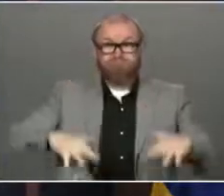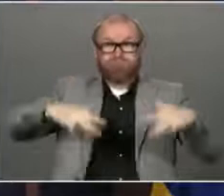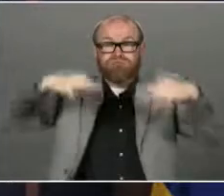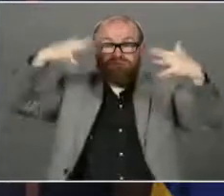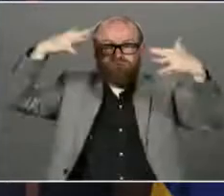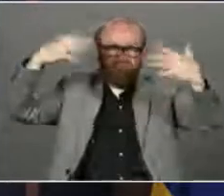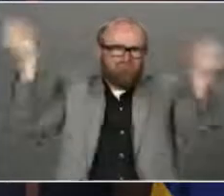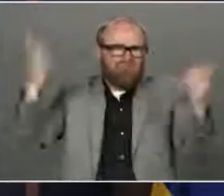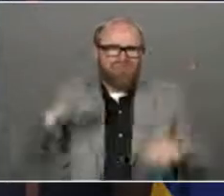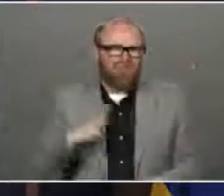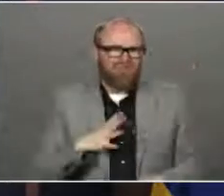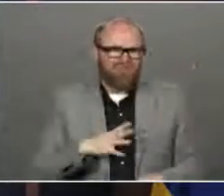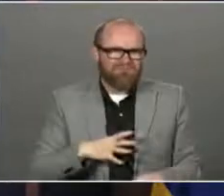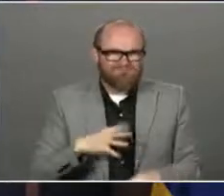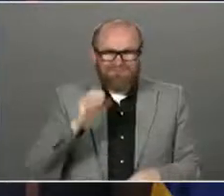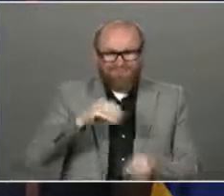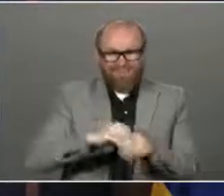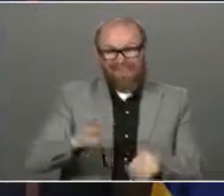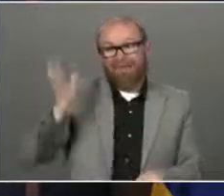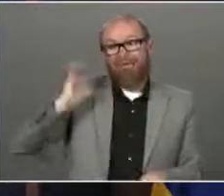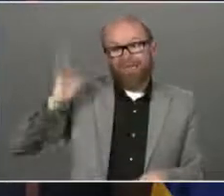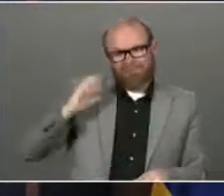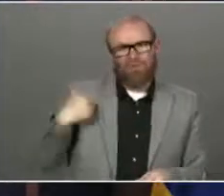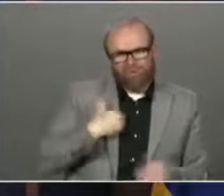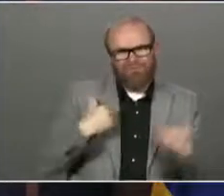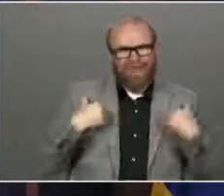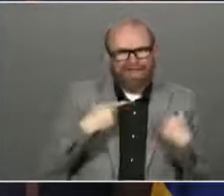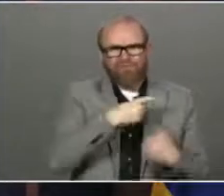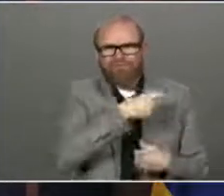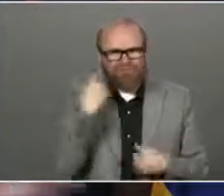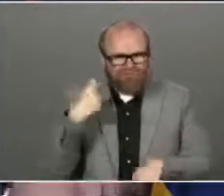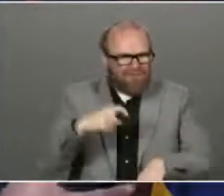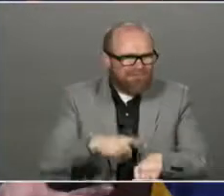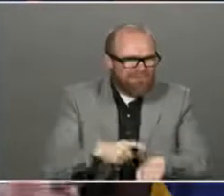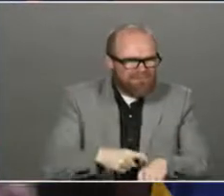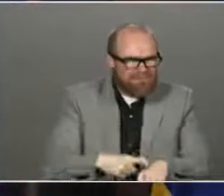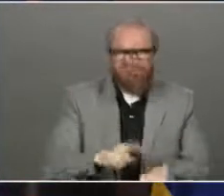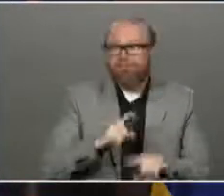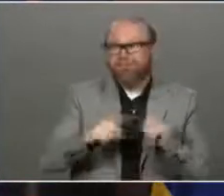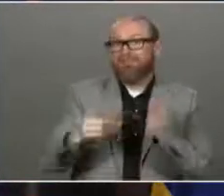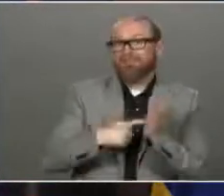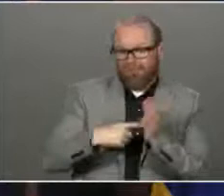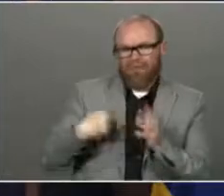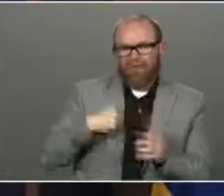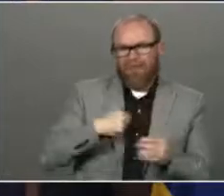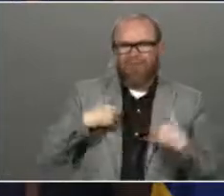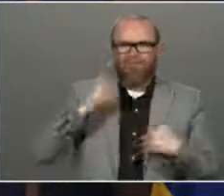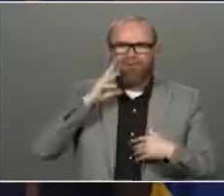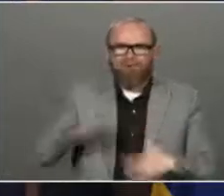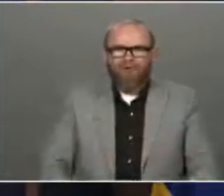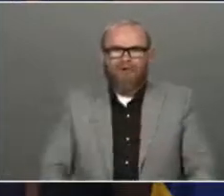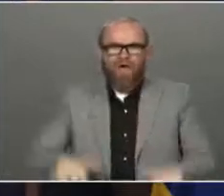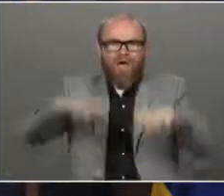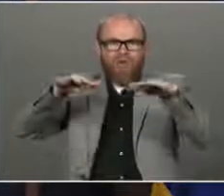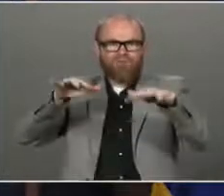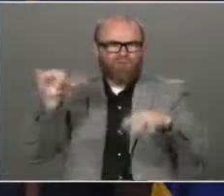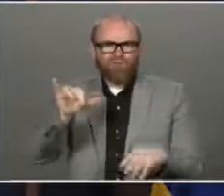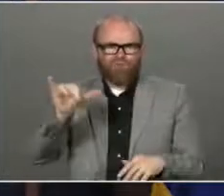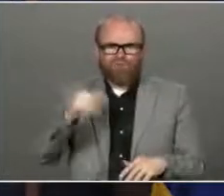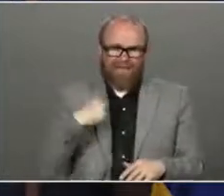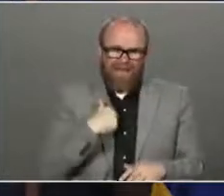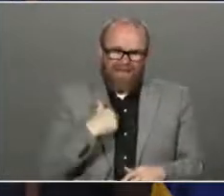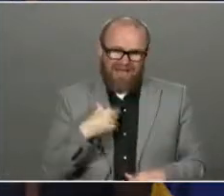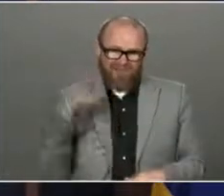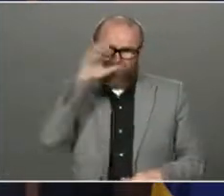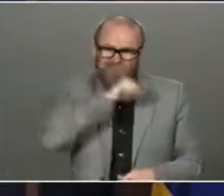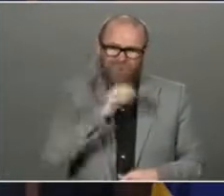had periods of drought in the past. We've had periods of flooding in the past, and I anticipate that we'll